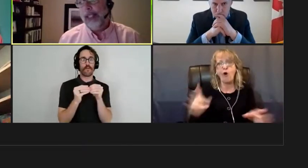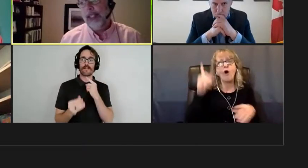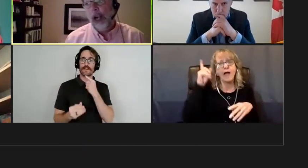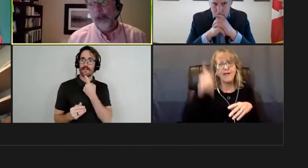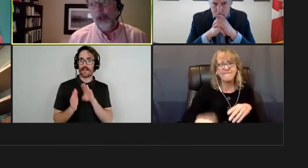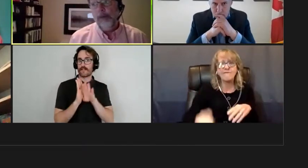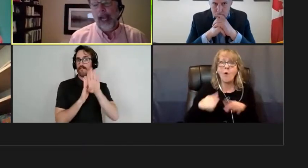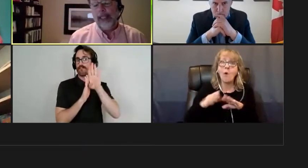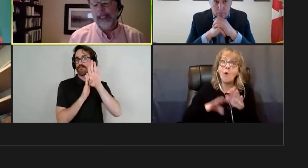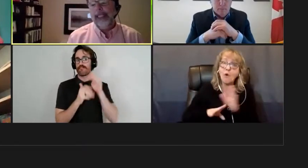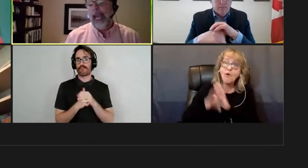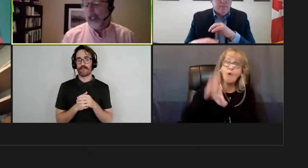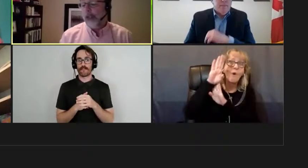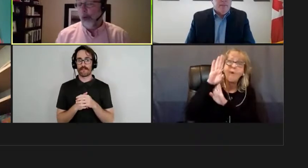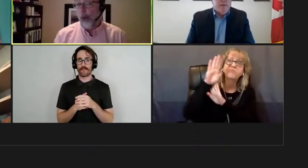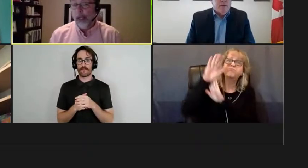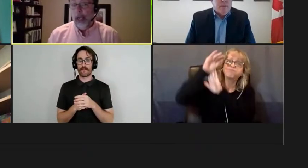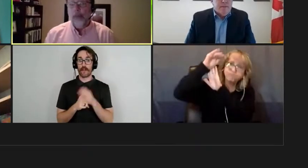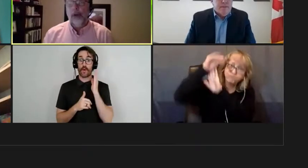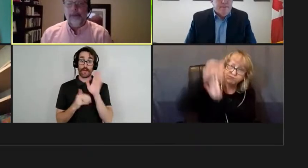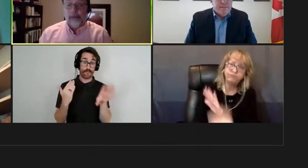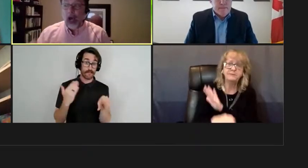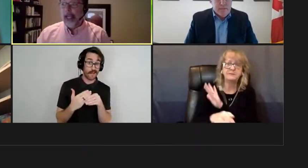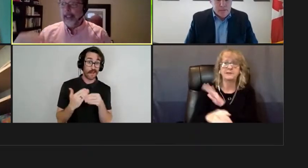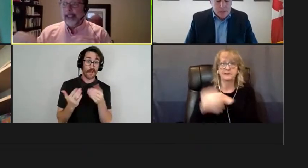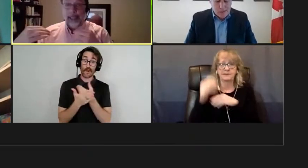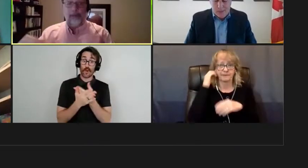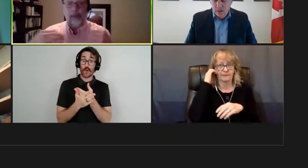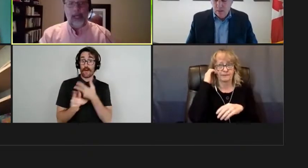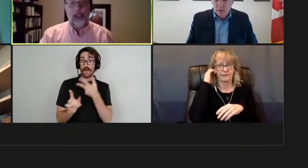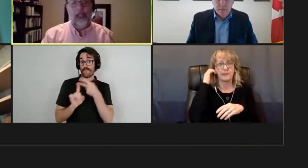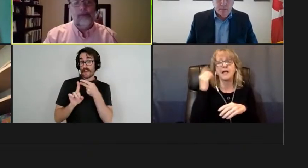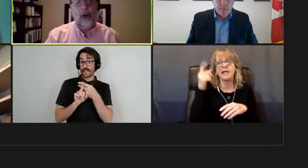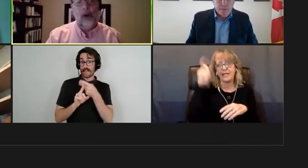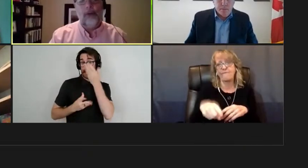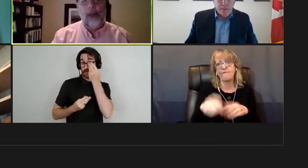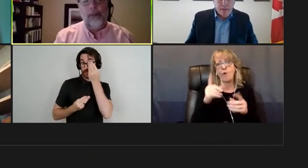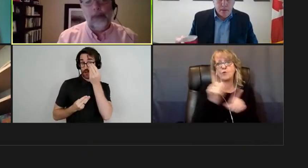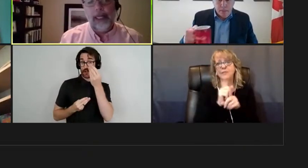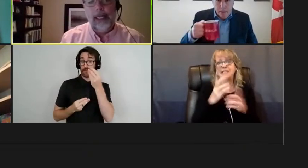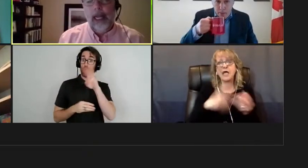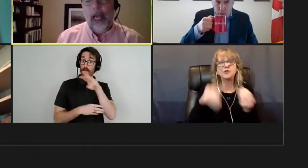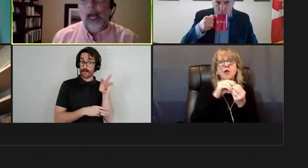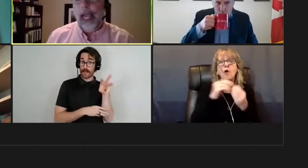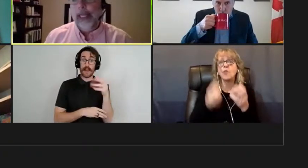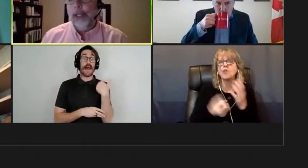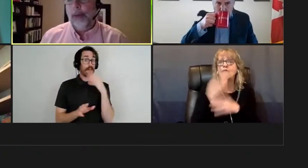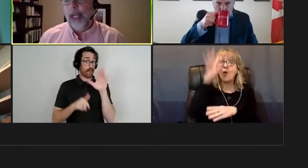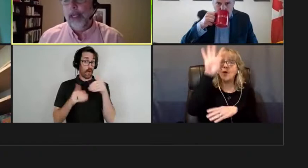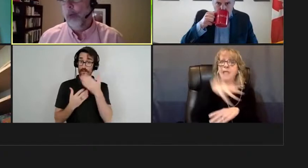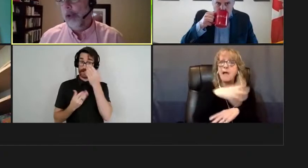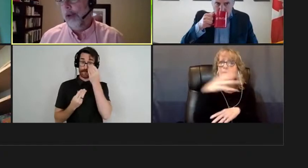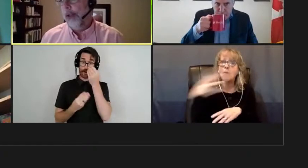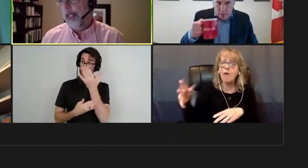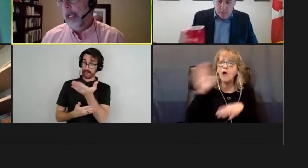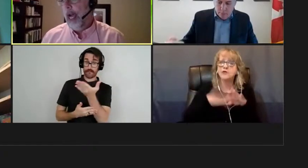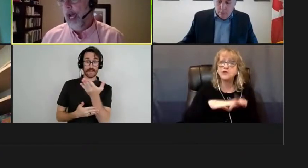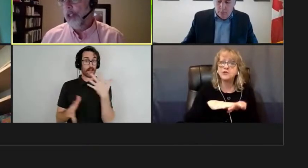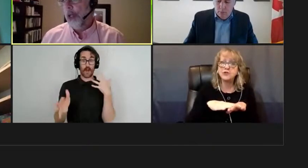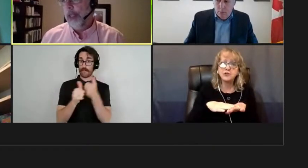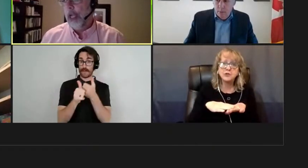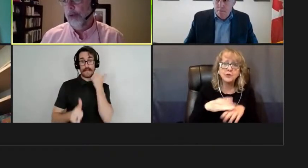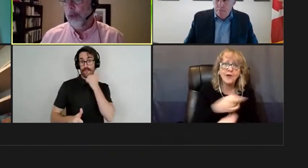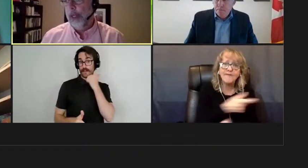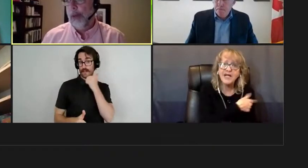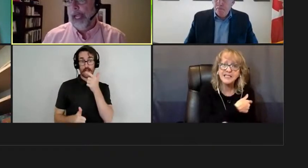add is that our new vaccine dashboard provides this information for the public and is updated regularly,